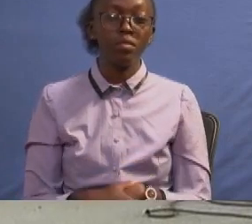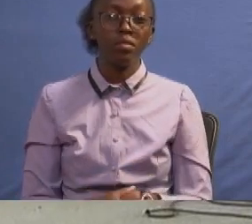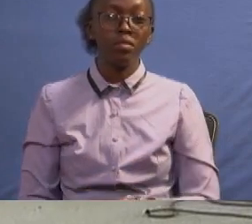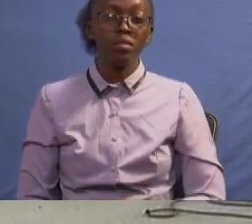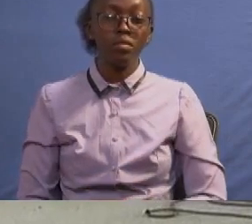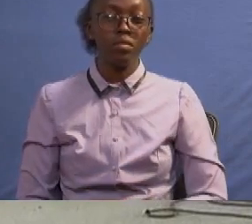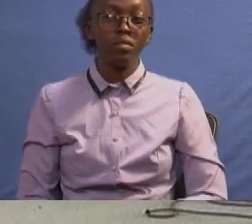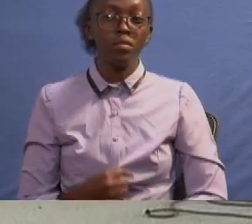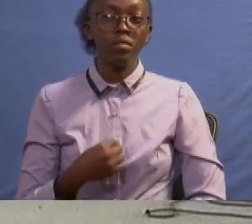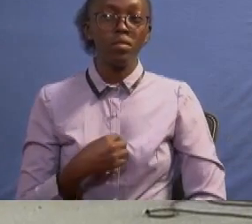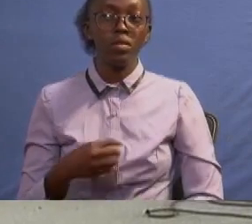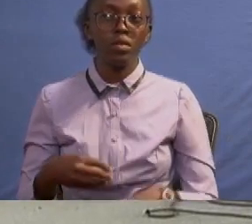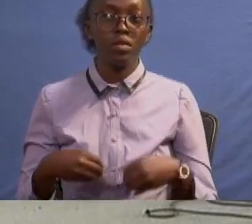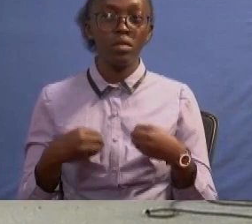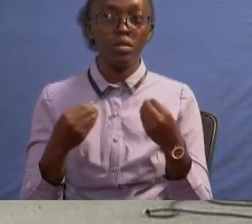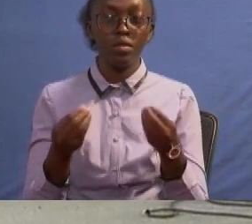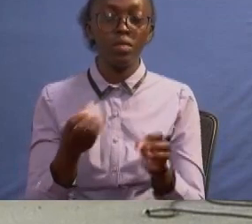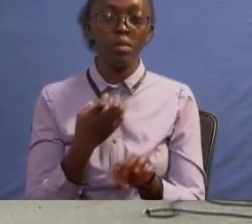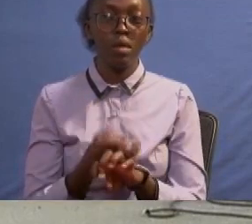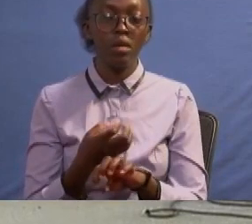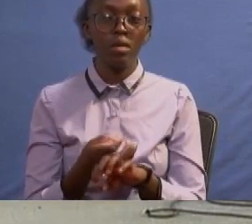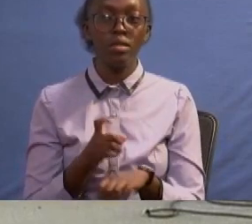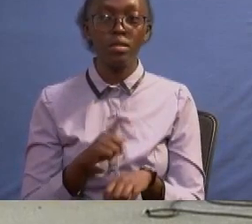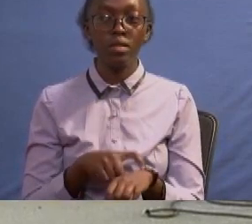And I gave him a hard time.